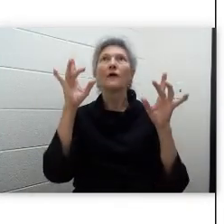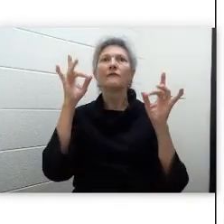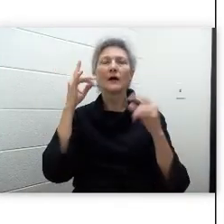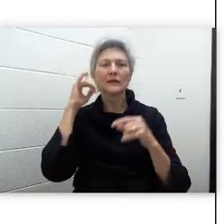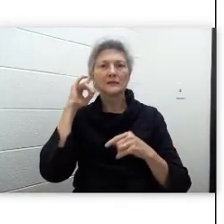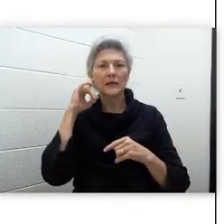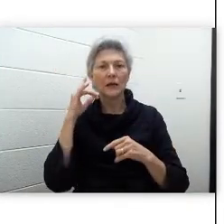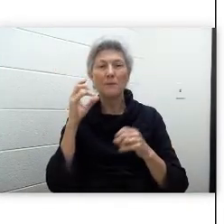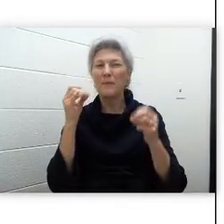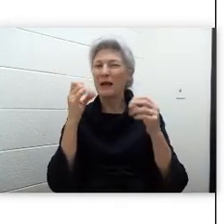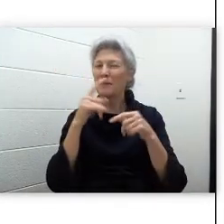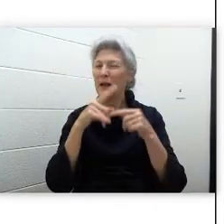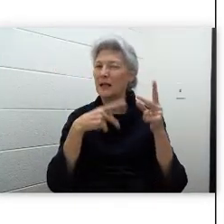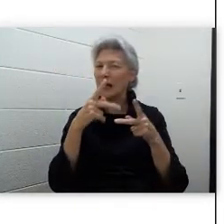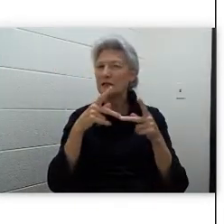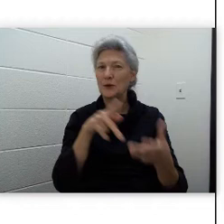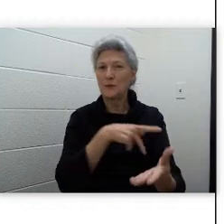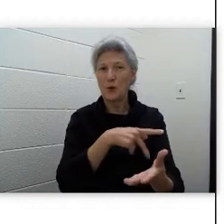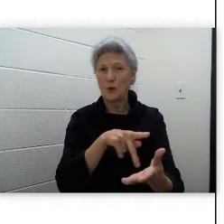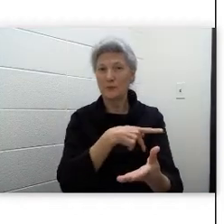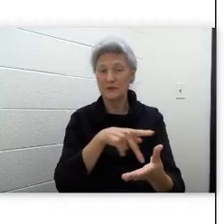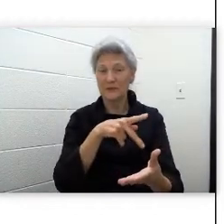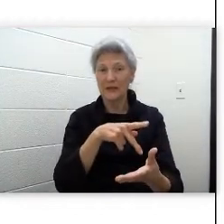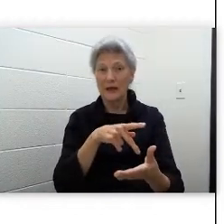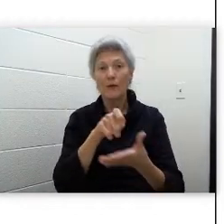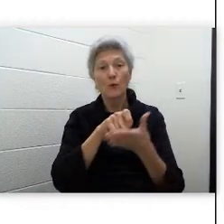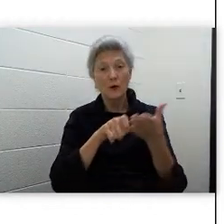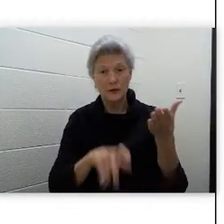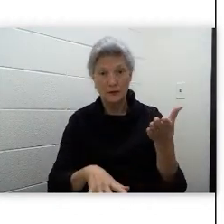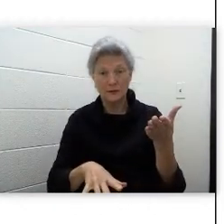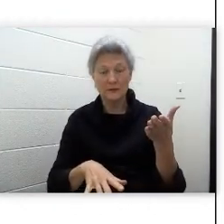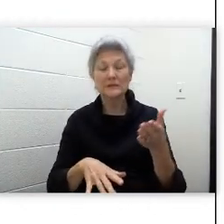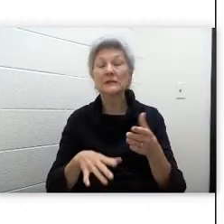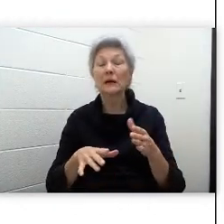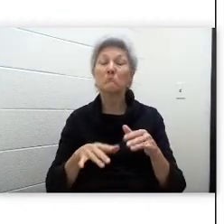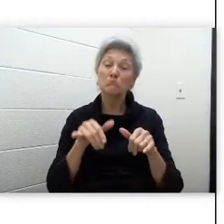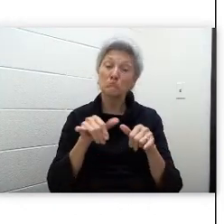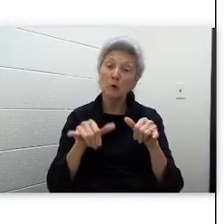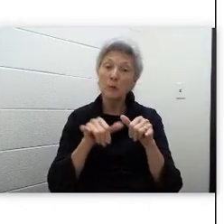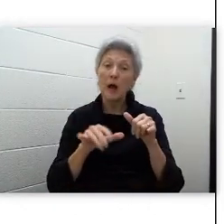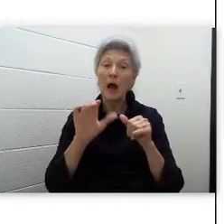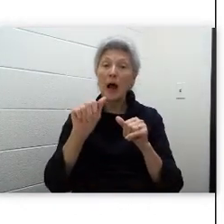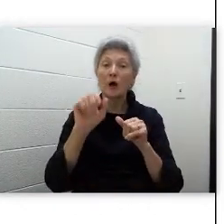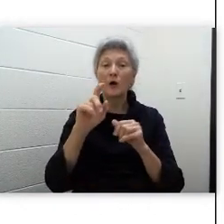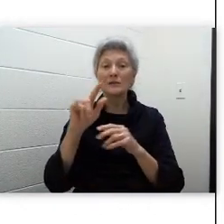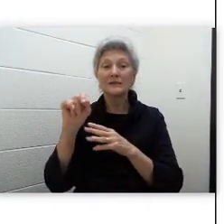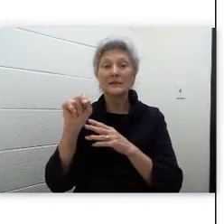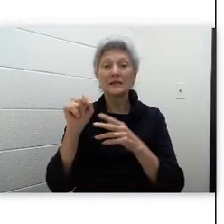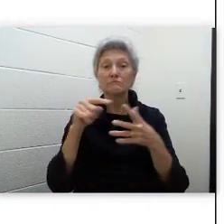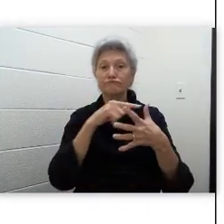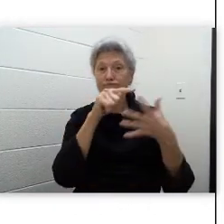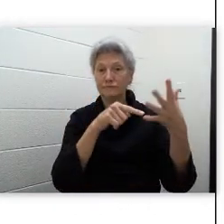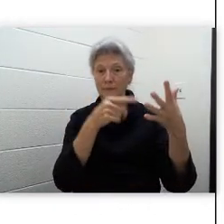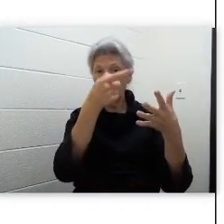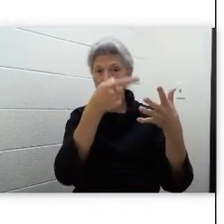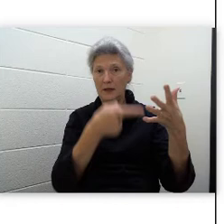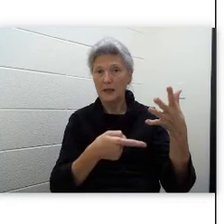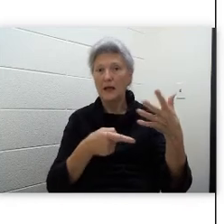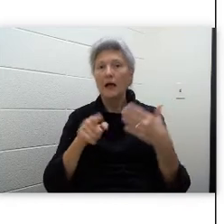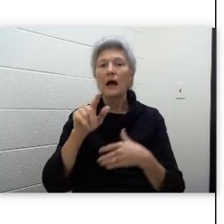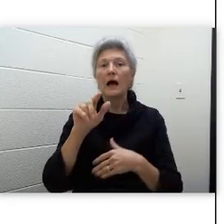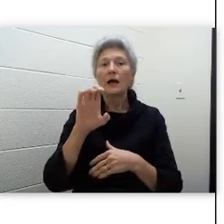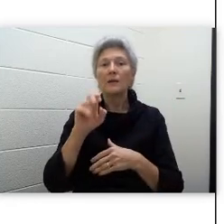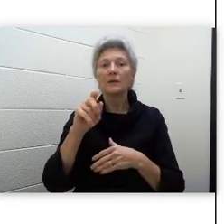There are many types of poems that poets write. Some common poems are acrostic, couplet, haiku,